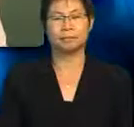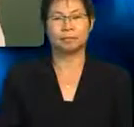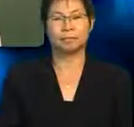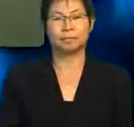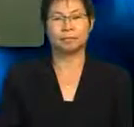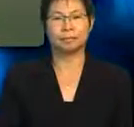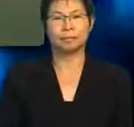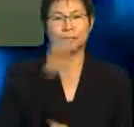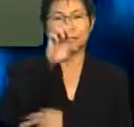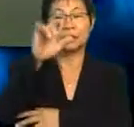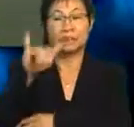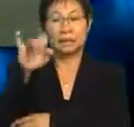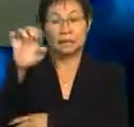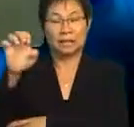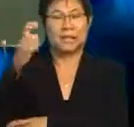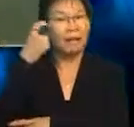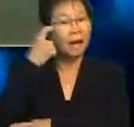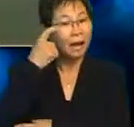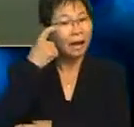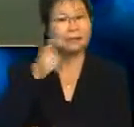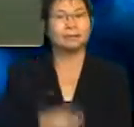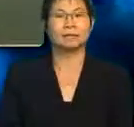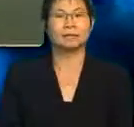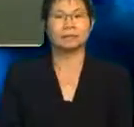E-Y-E-I. Again.